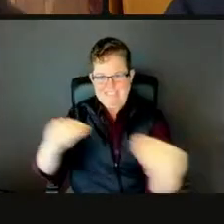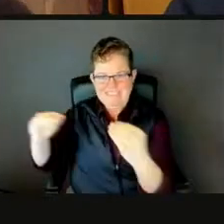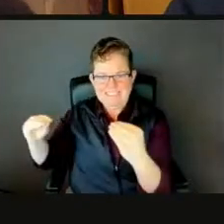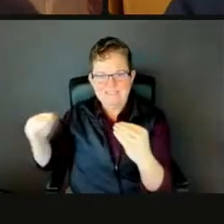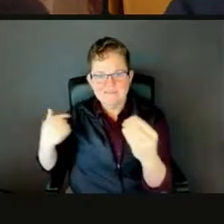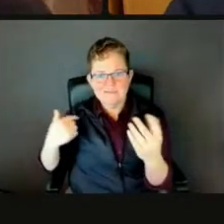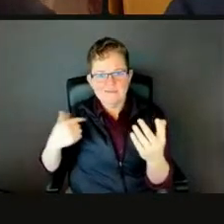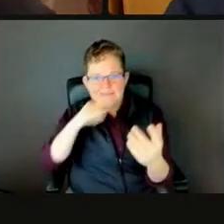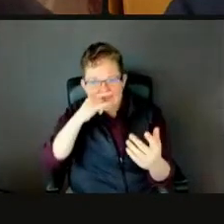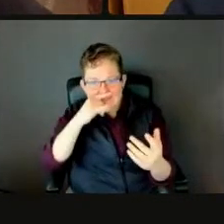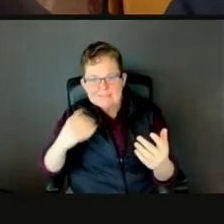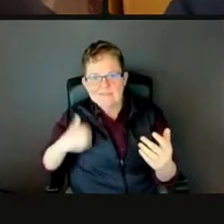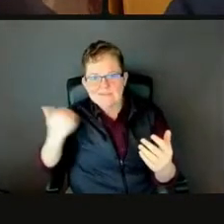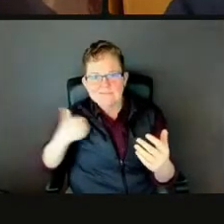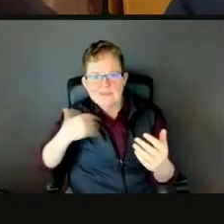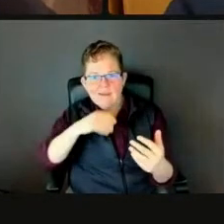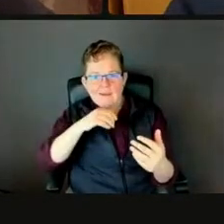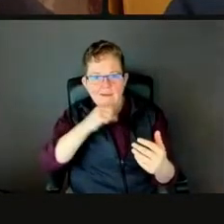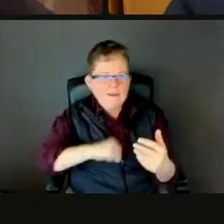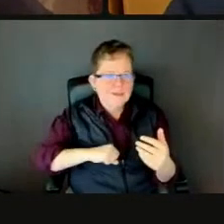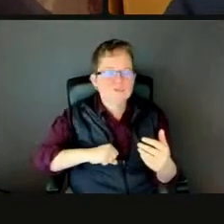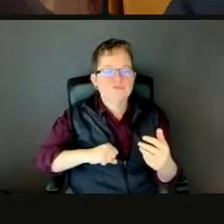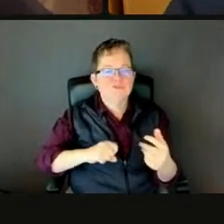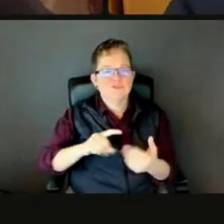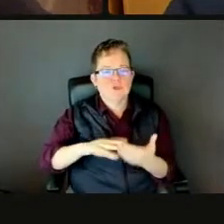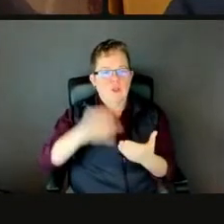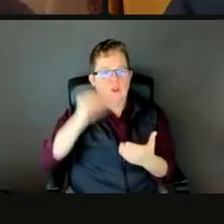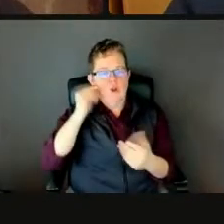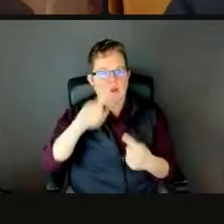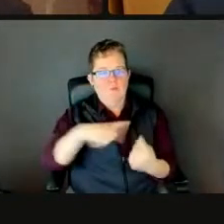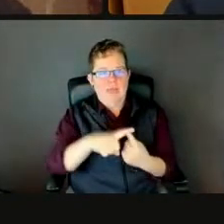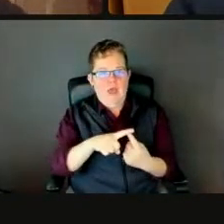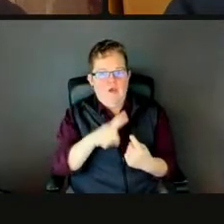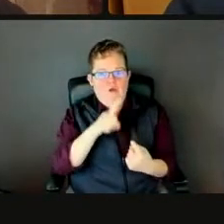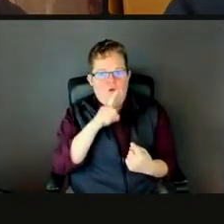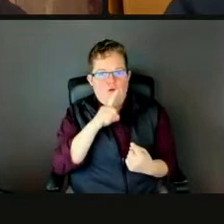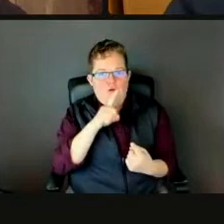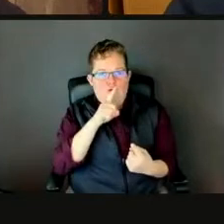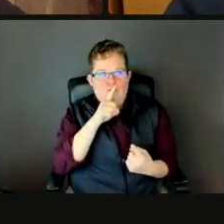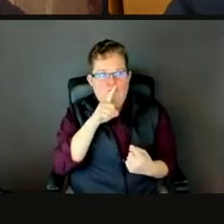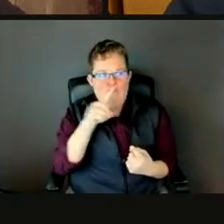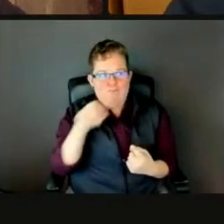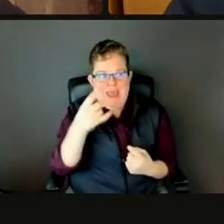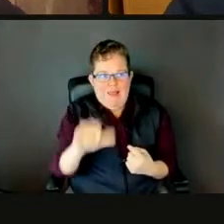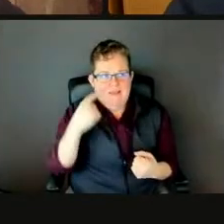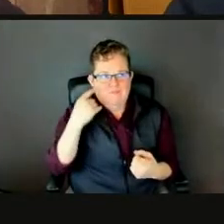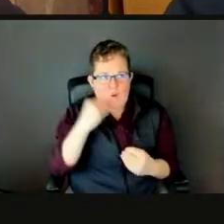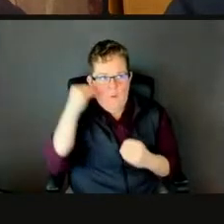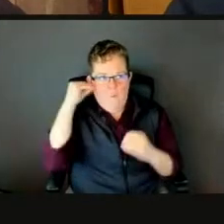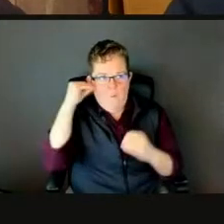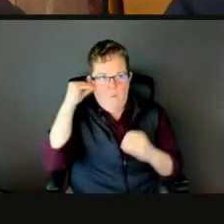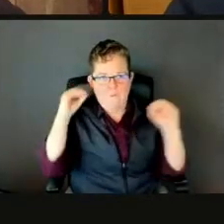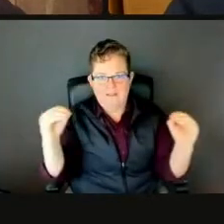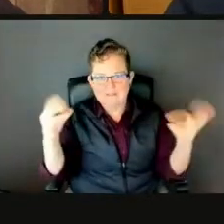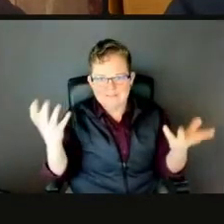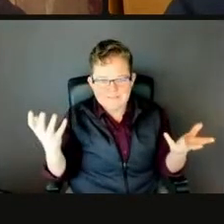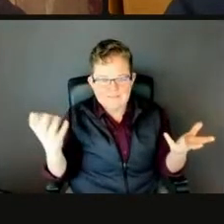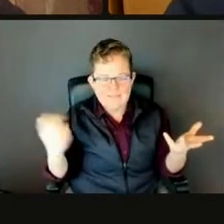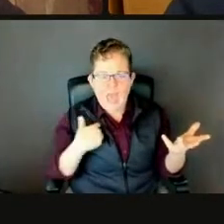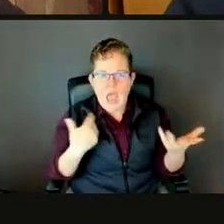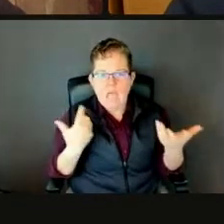from an early age, you know, about the realities of homelessness. So I just want to throw that out there again. And I don't